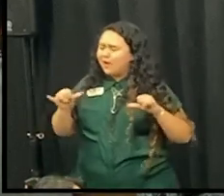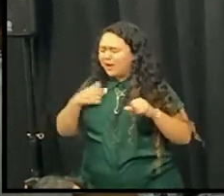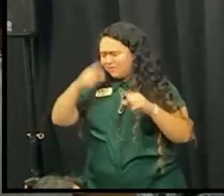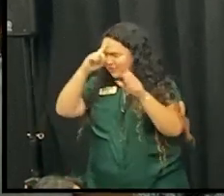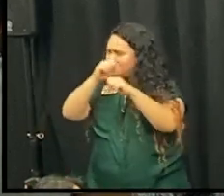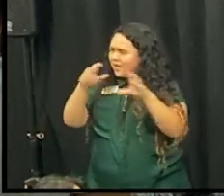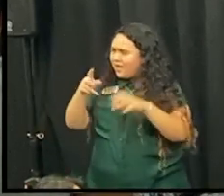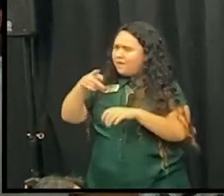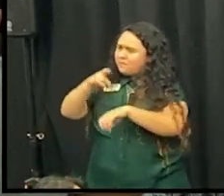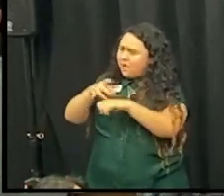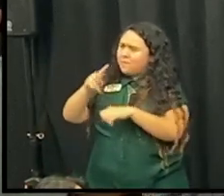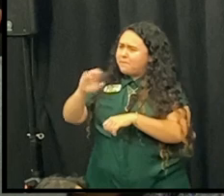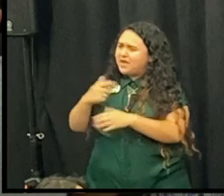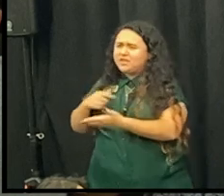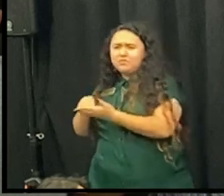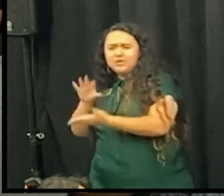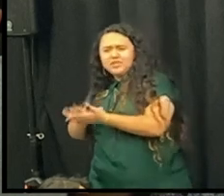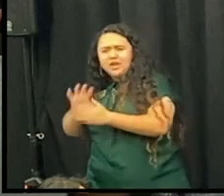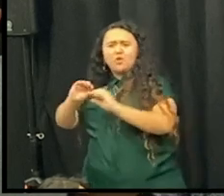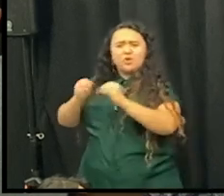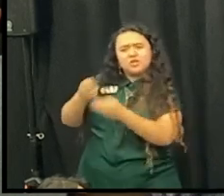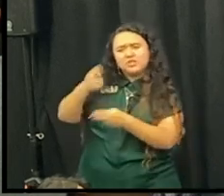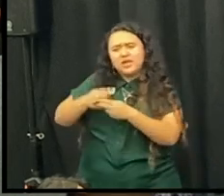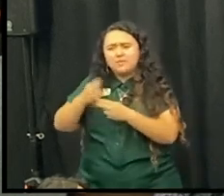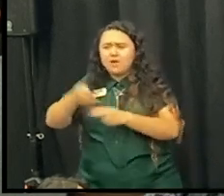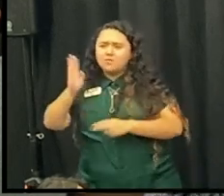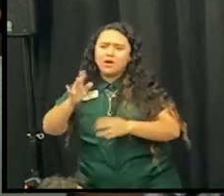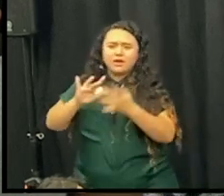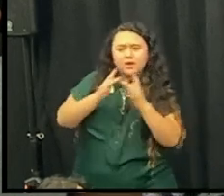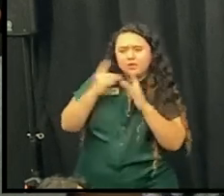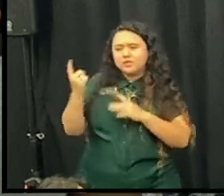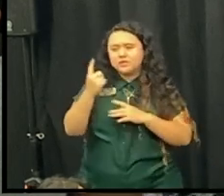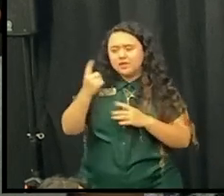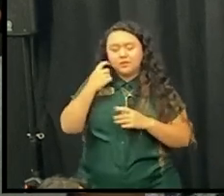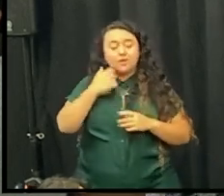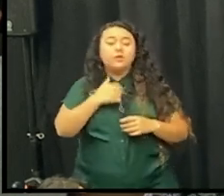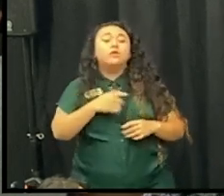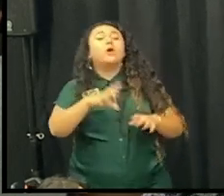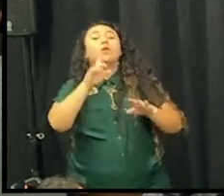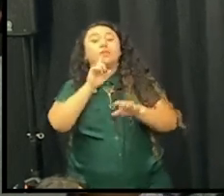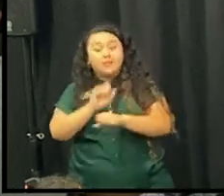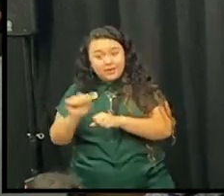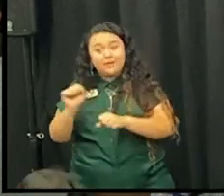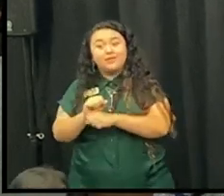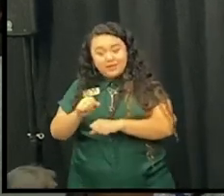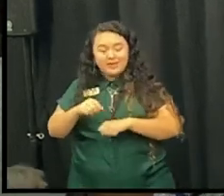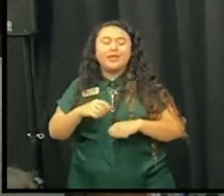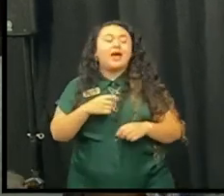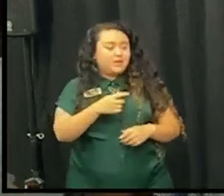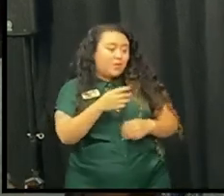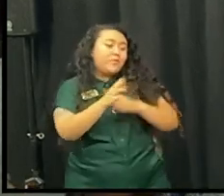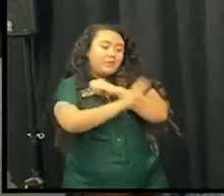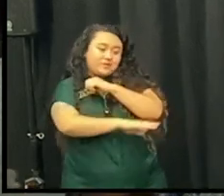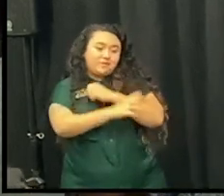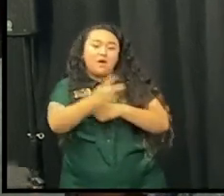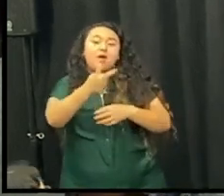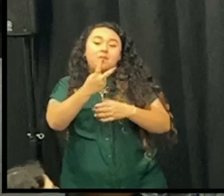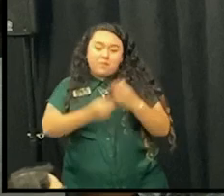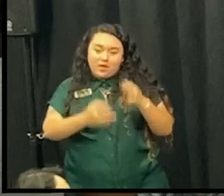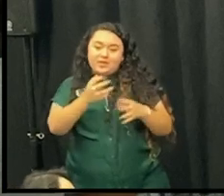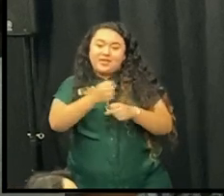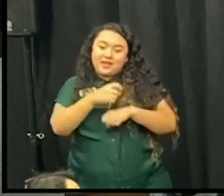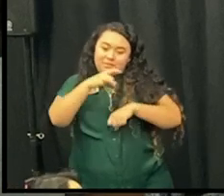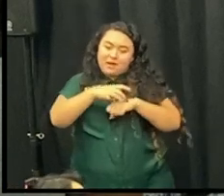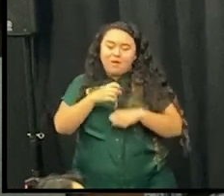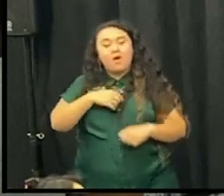I'm thinking, pumpkin patch. I've got to write that down. It's like a Broadway club. Networking. It was the fall. It was literally we were both getting pumpkins. And he was like, oh, hey, I've been